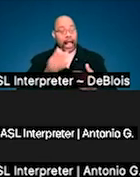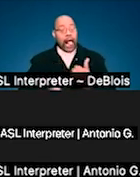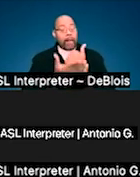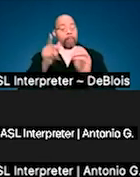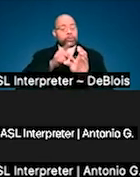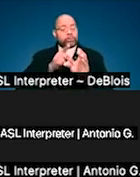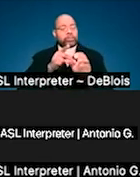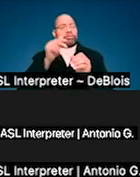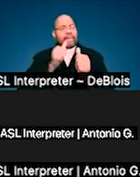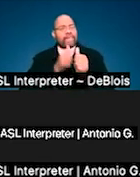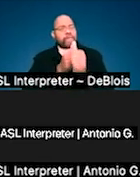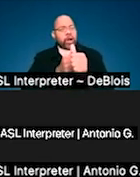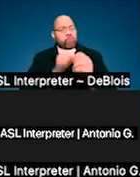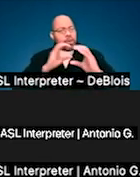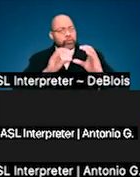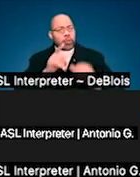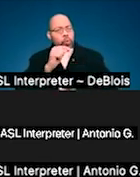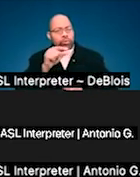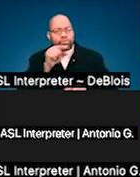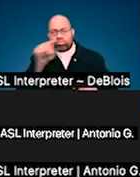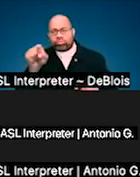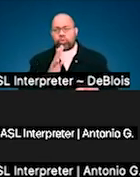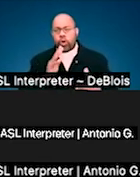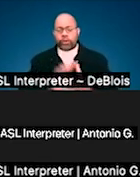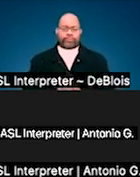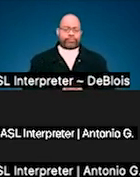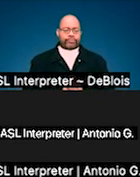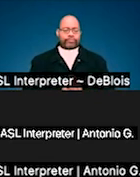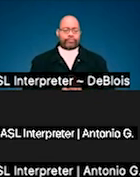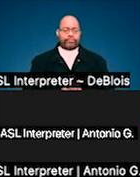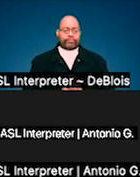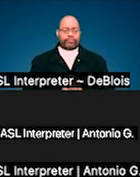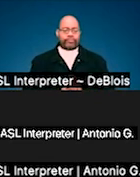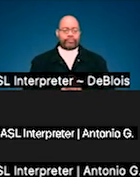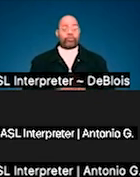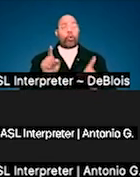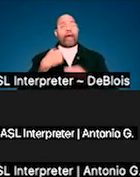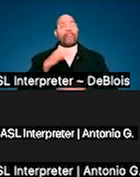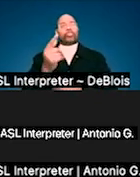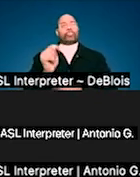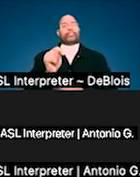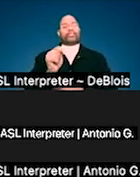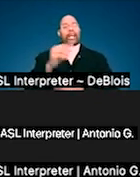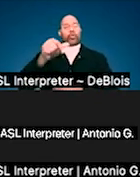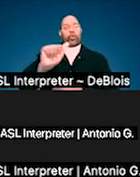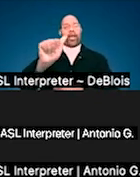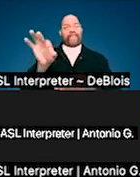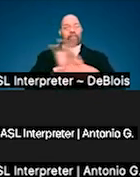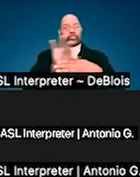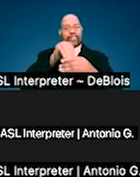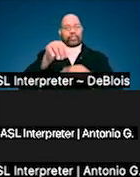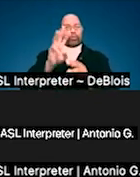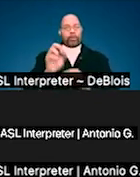helps everybody to follow along with the conversation. We also have a chat and Q&A functions in this